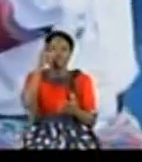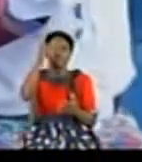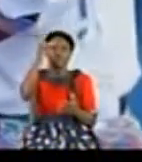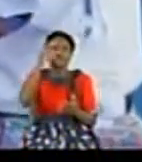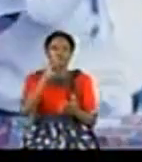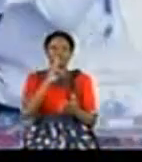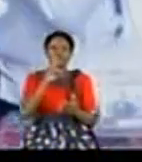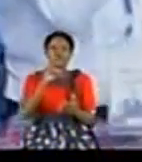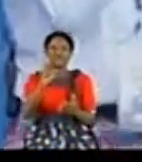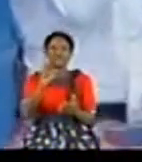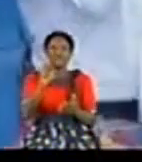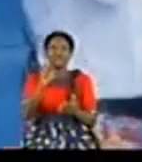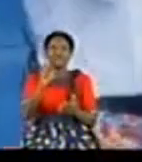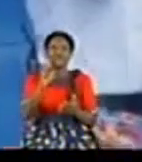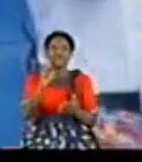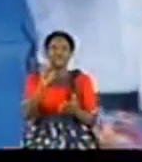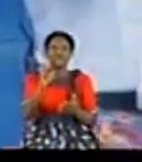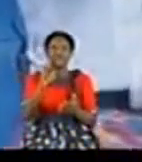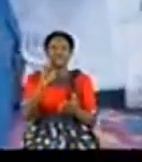God